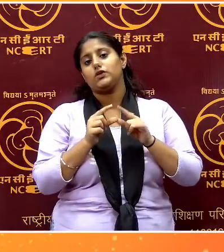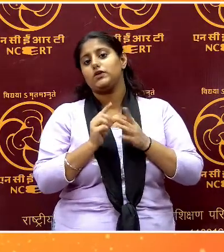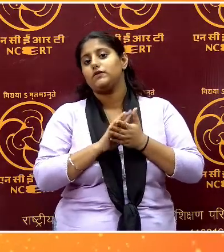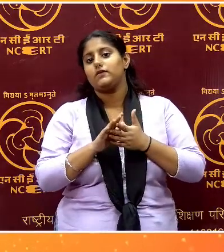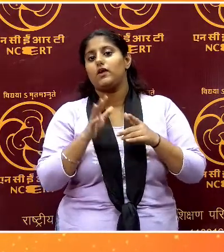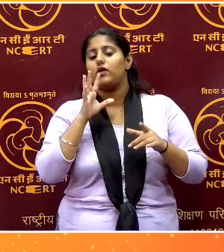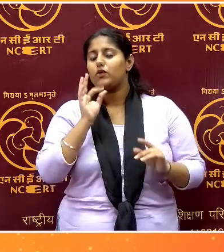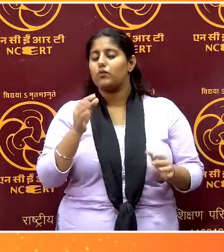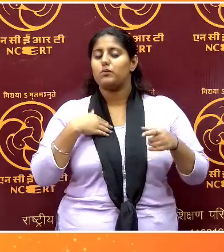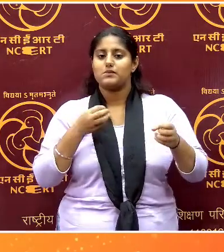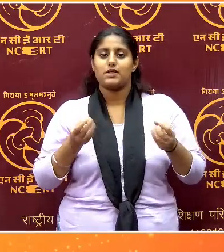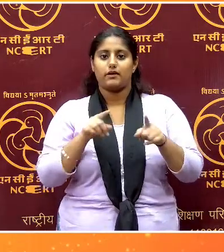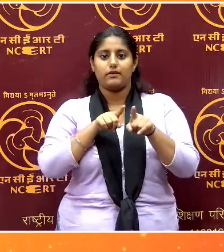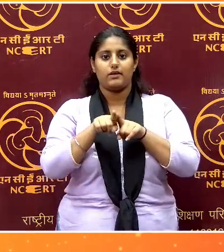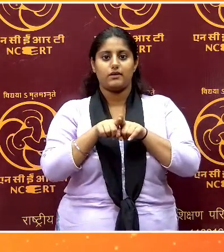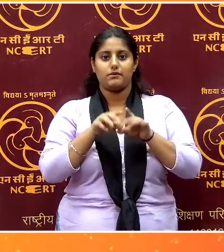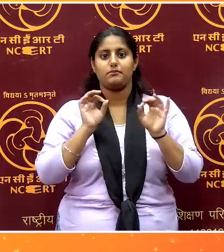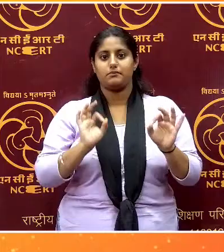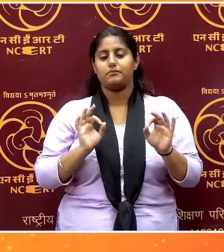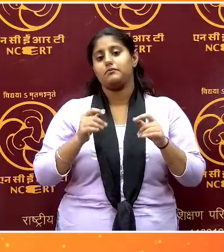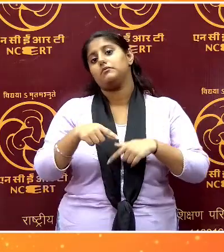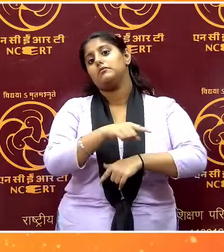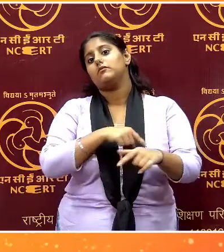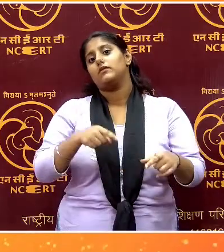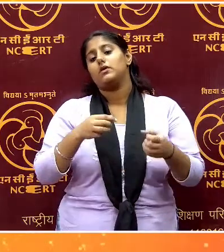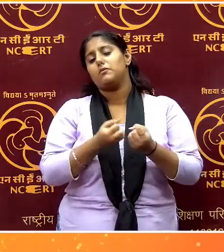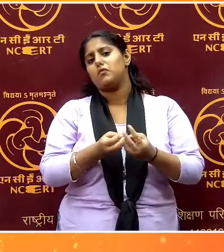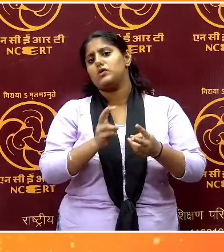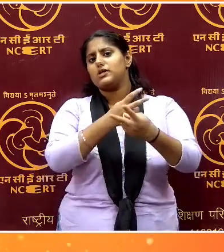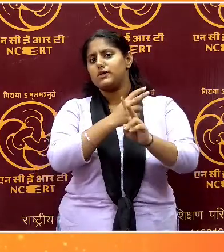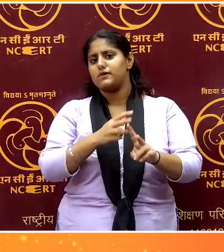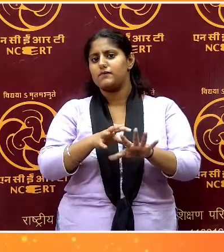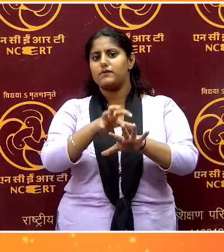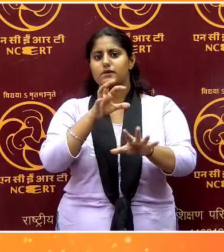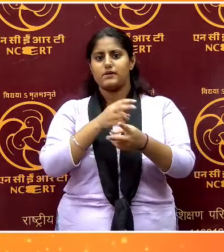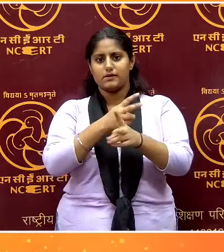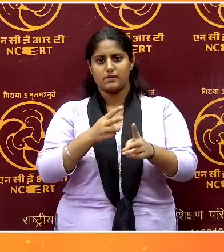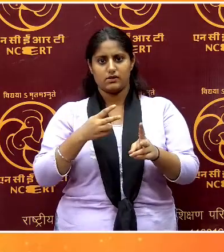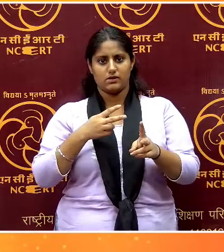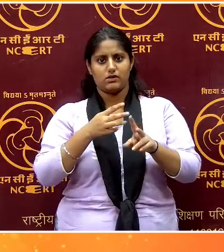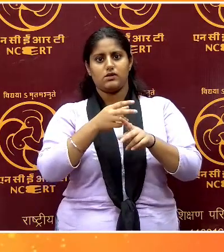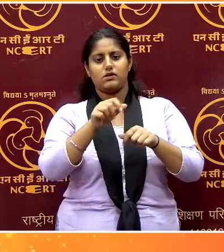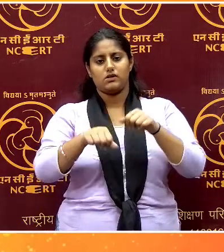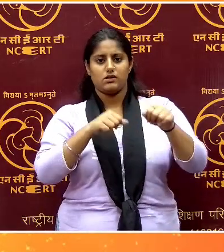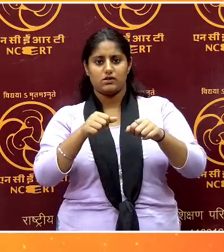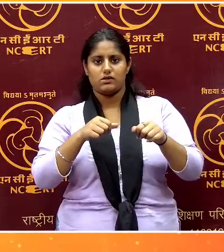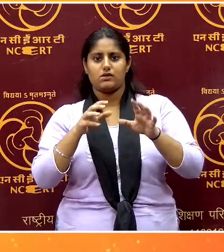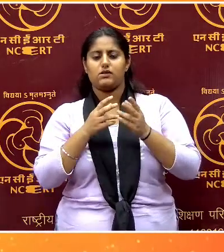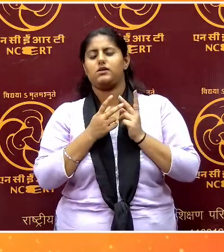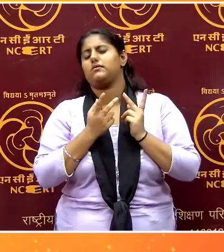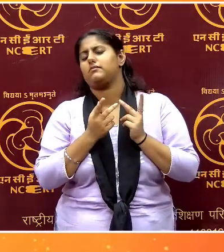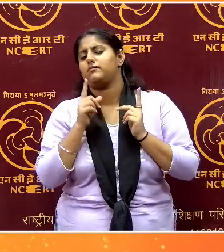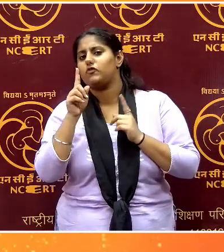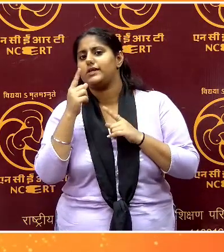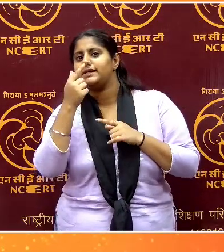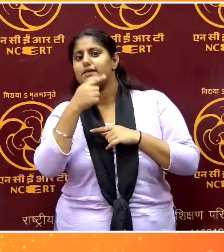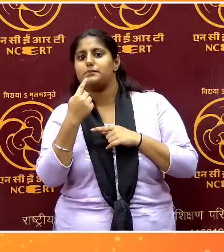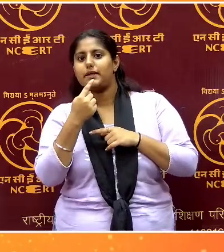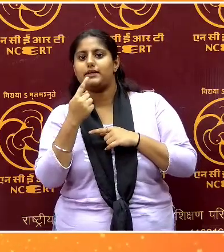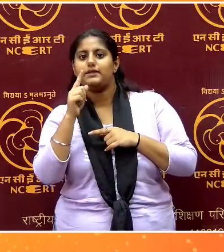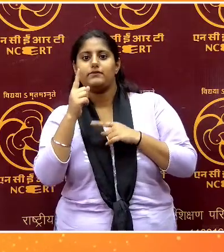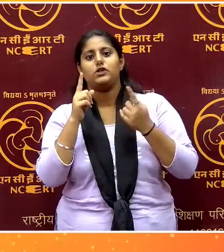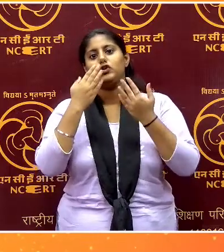example here. We have modes of traveling and number of students. You can see one smiley represents one